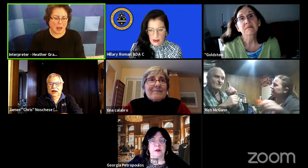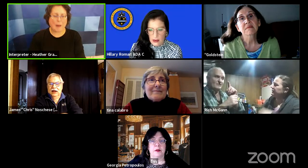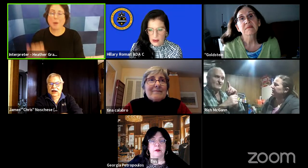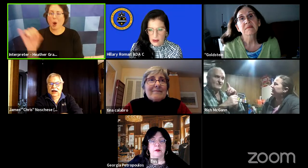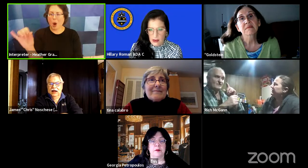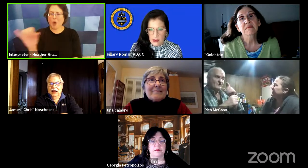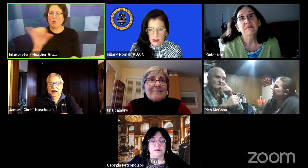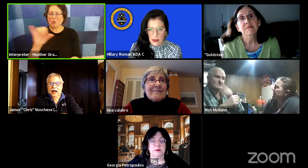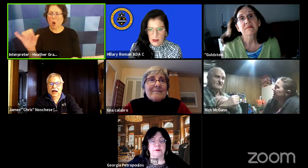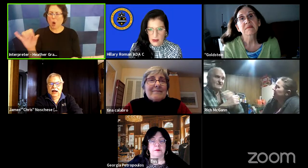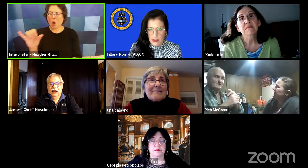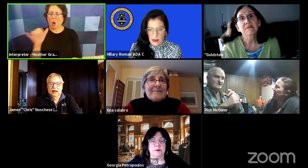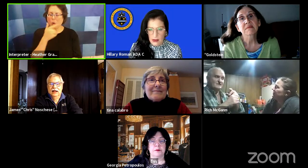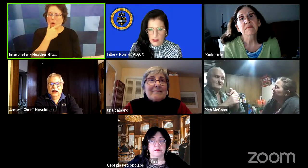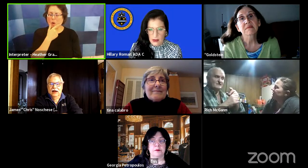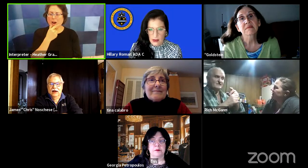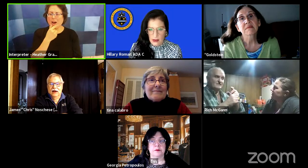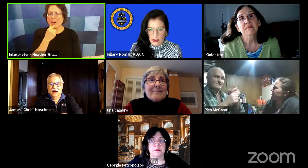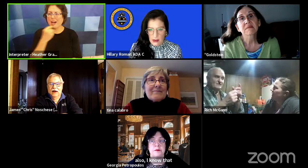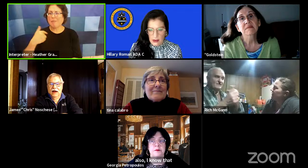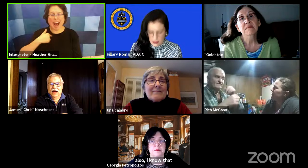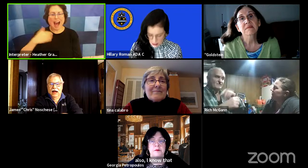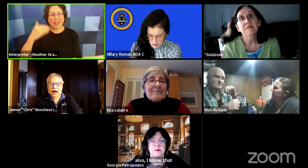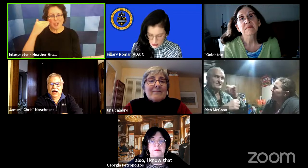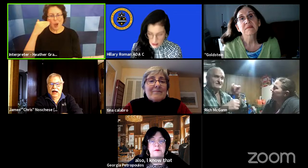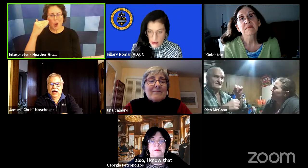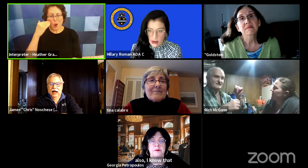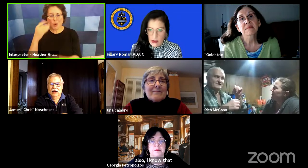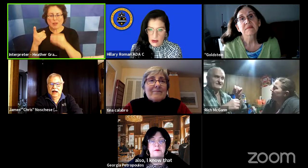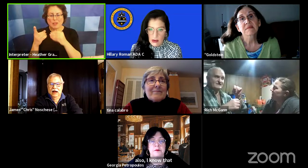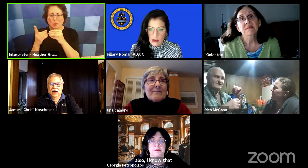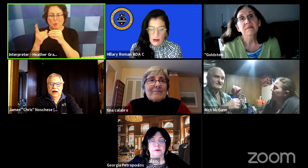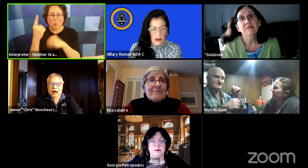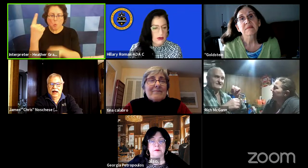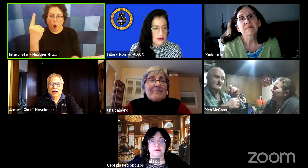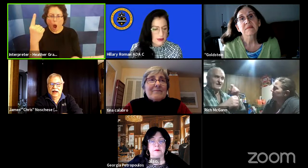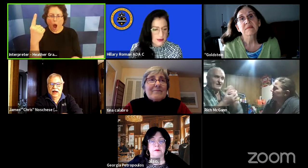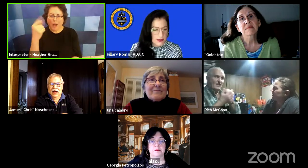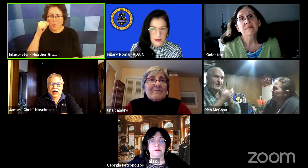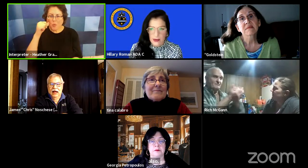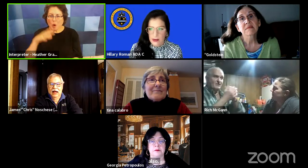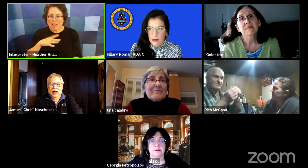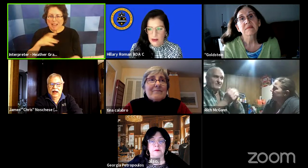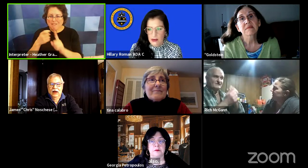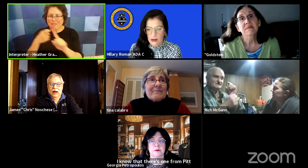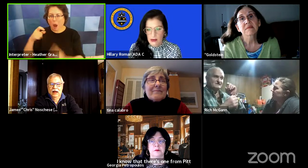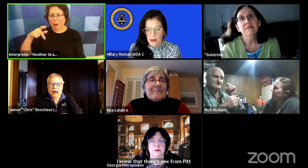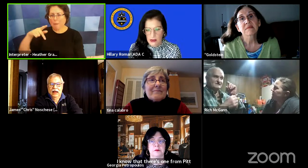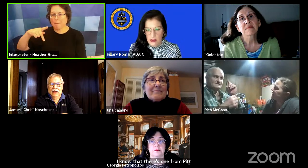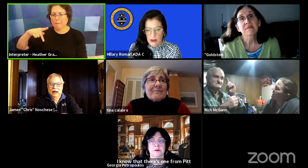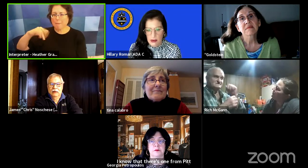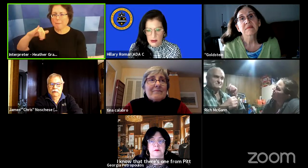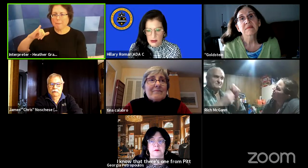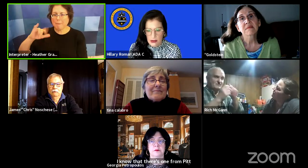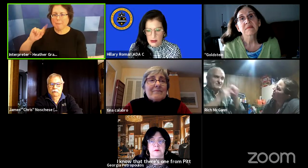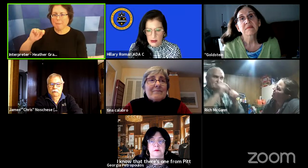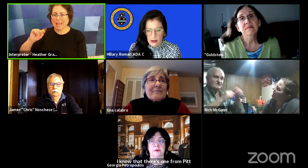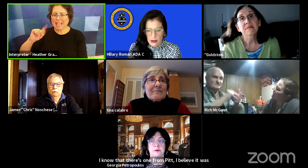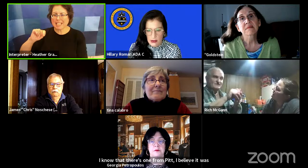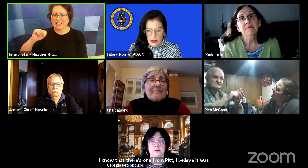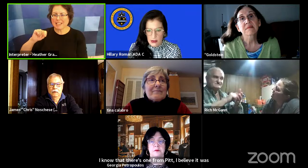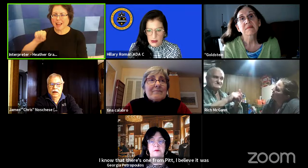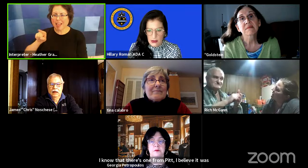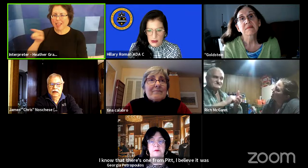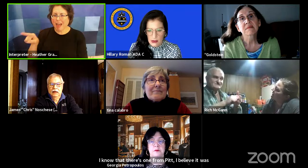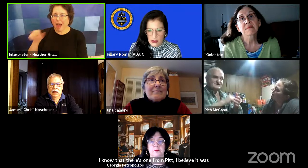Also, I know that there's one woman from Pitt, I believe, who was helping with